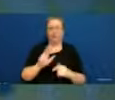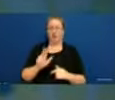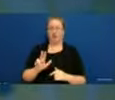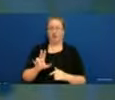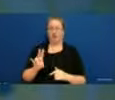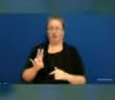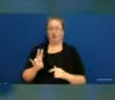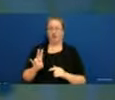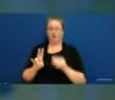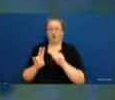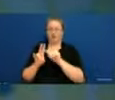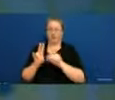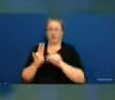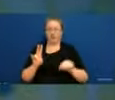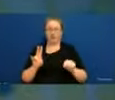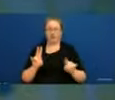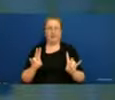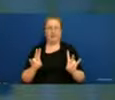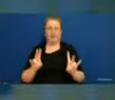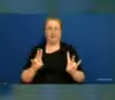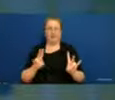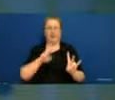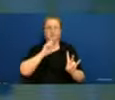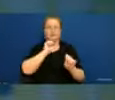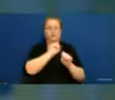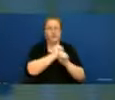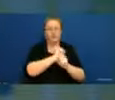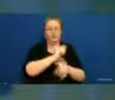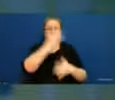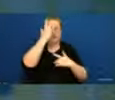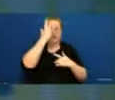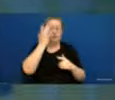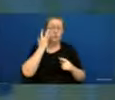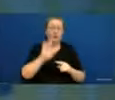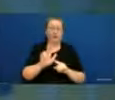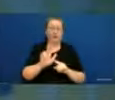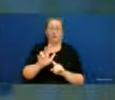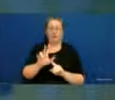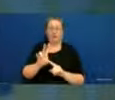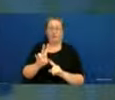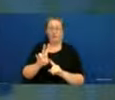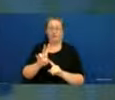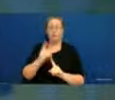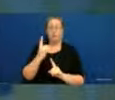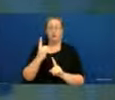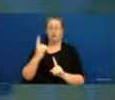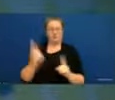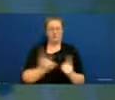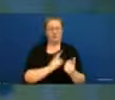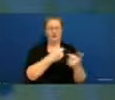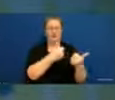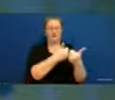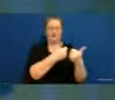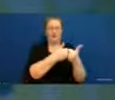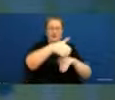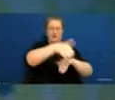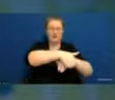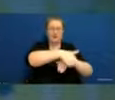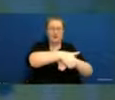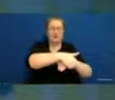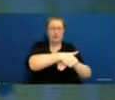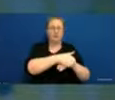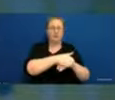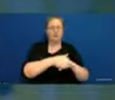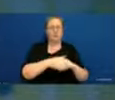those, 7 tested positive after 1 person attended a games night. So this just gives you the impact. And it's not